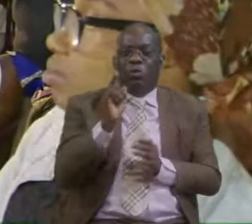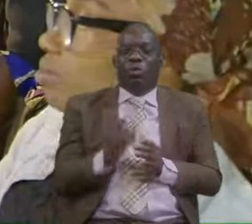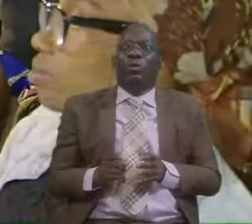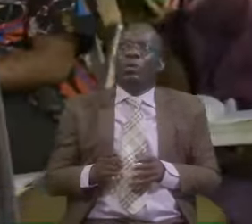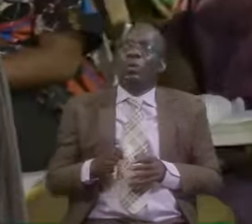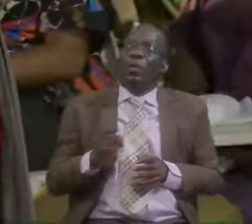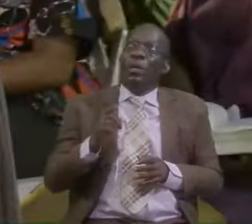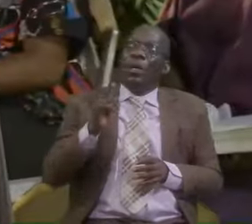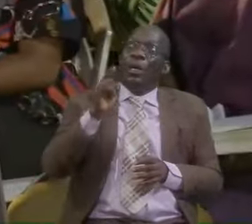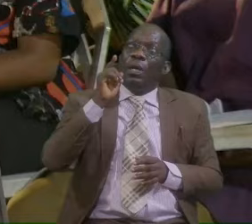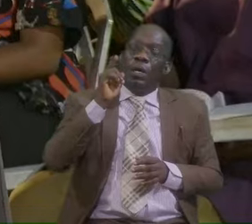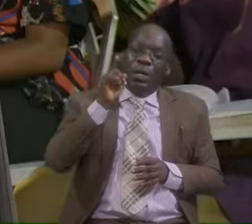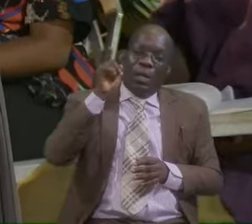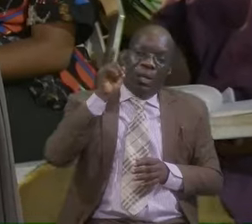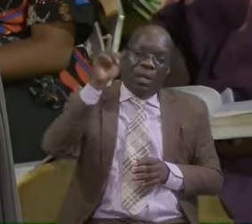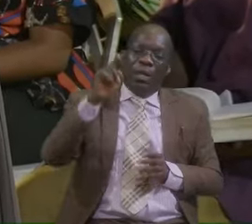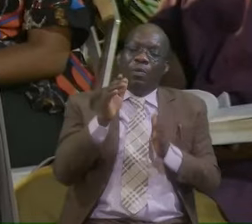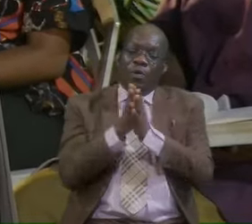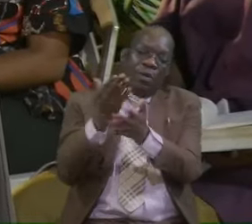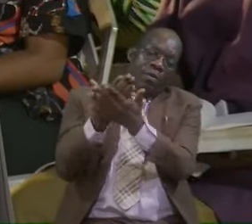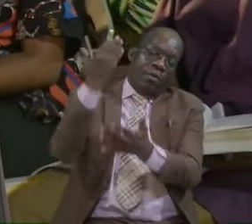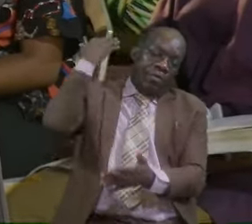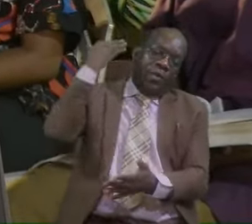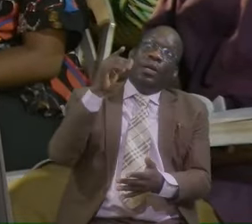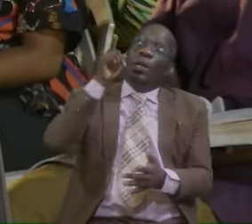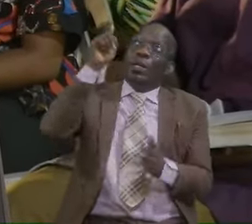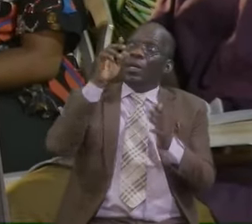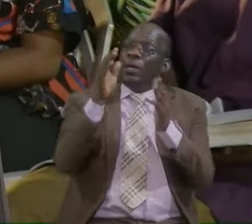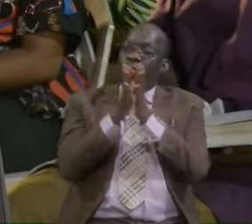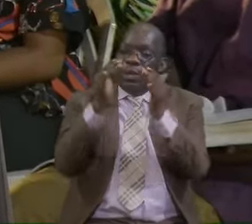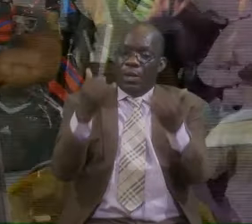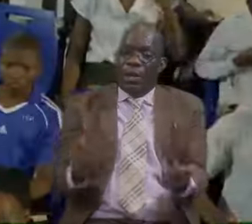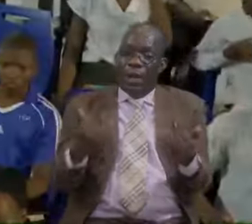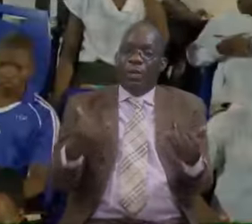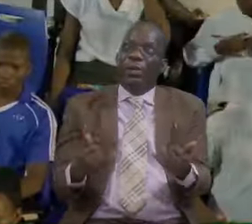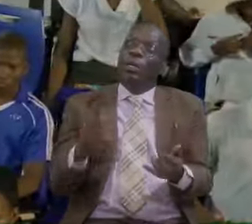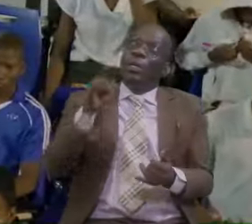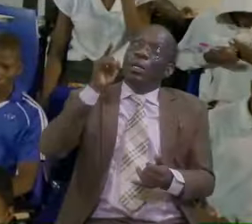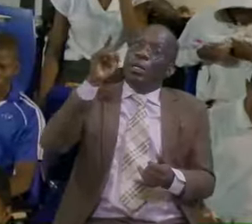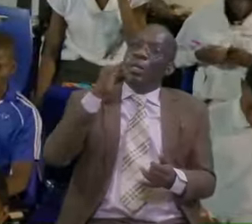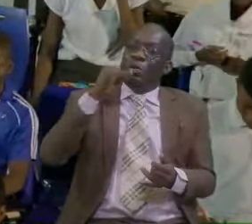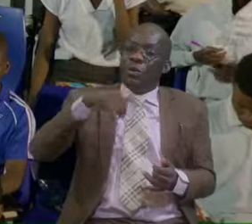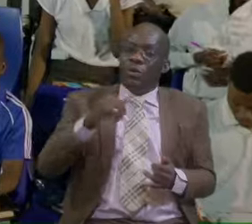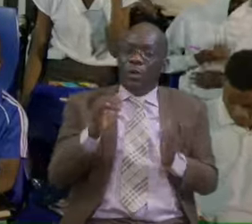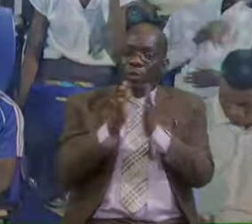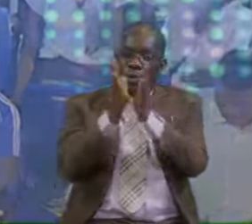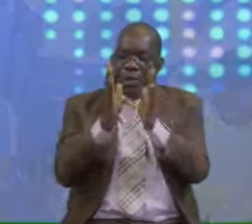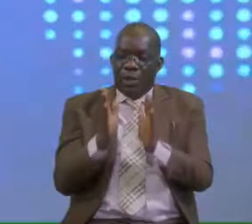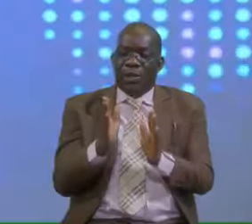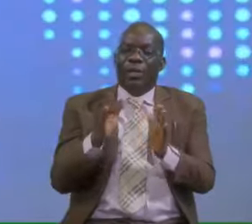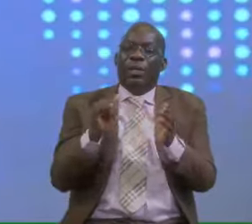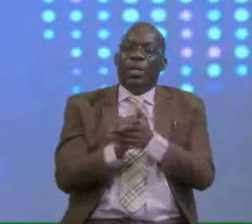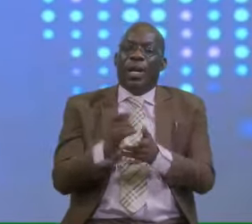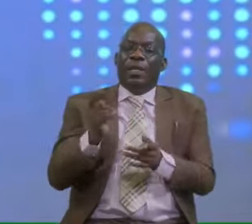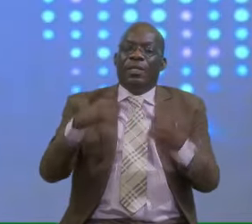in the past, he's praying in the present, and he's praying that the sinner will be converted to